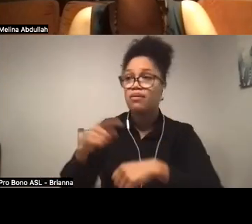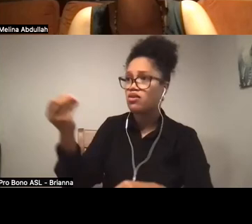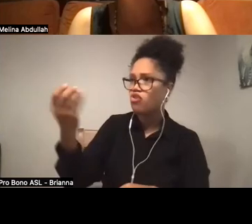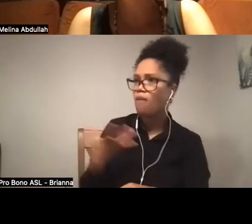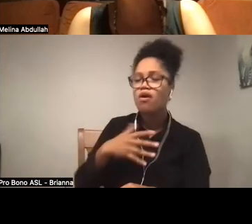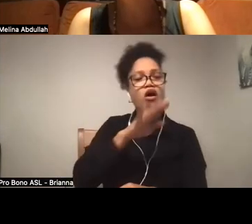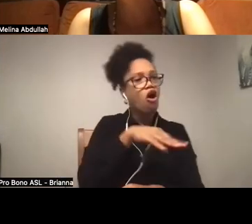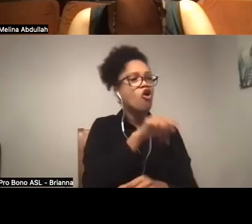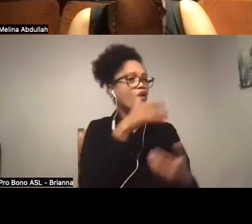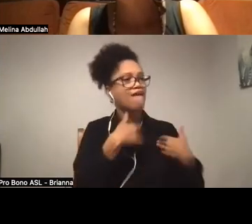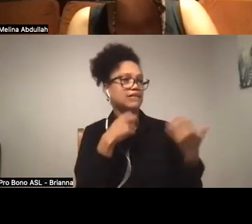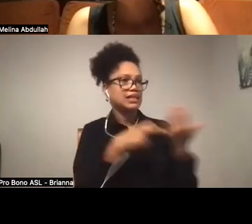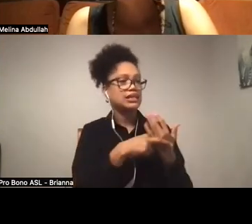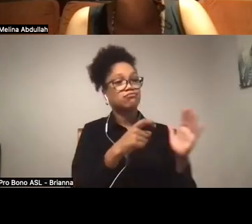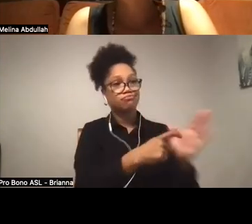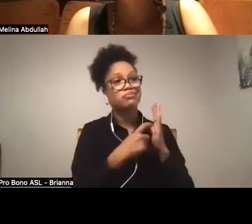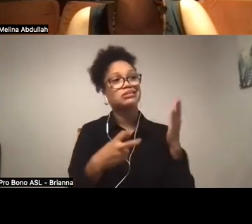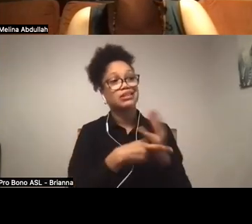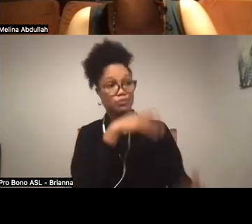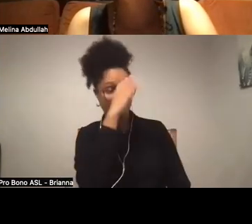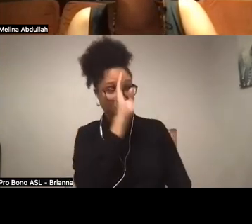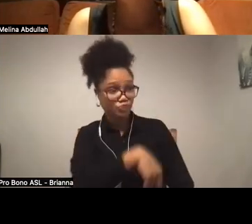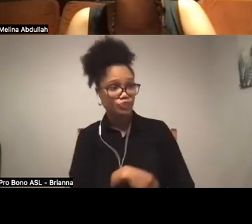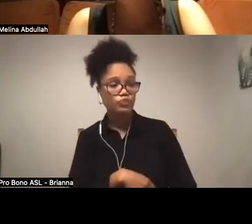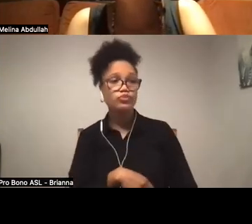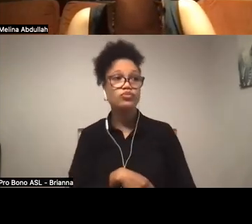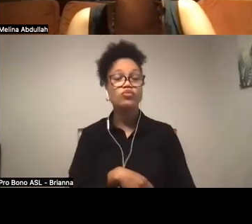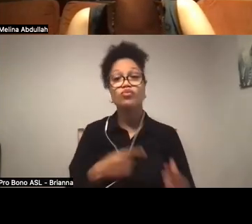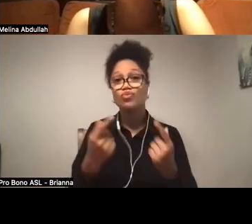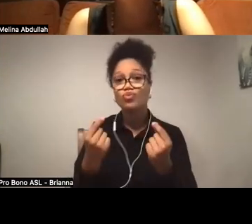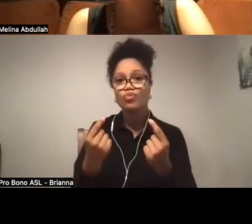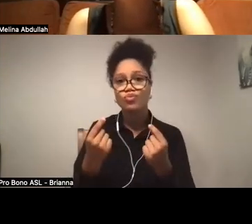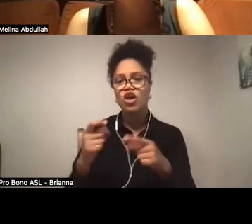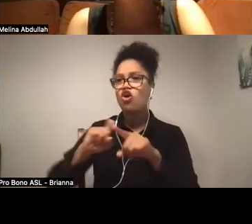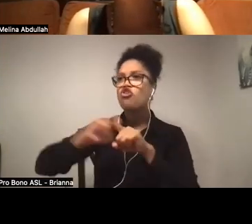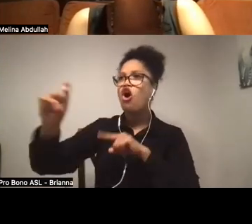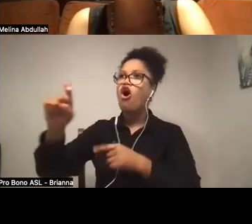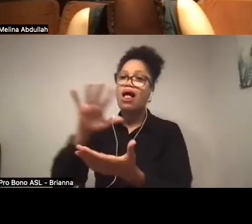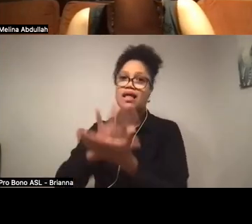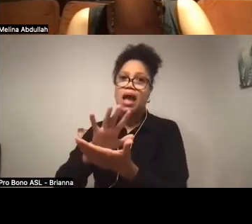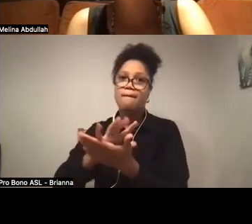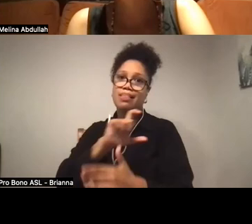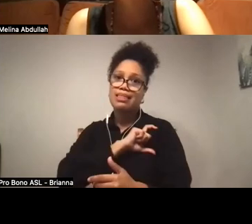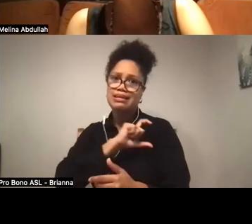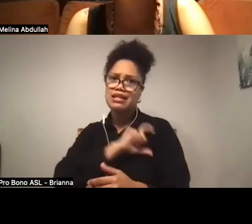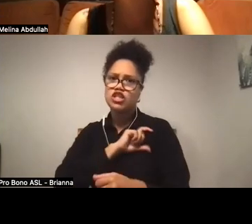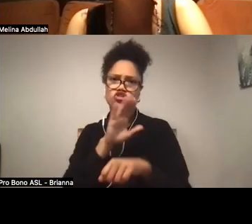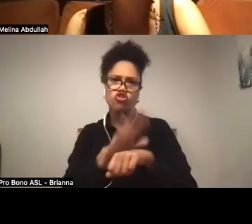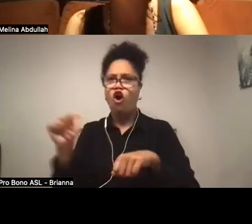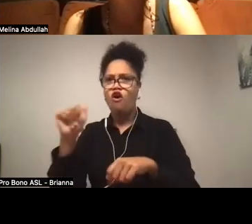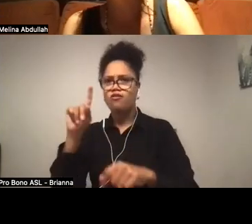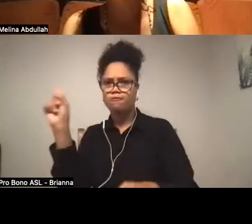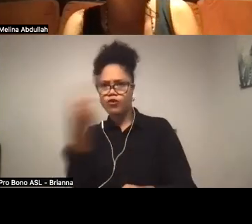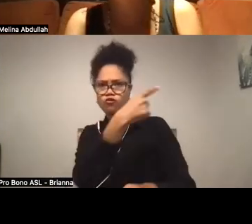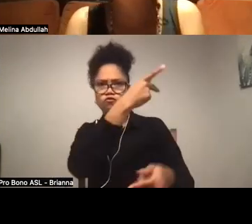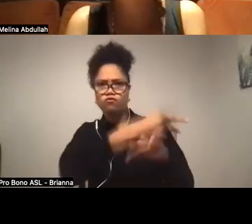didn't have a ticket, and proceeded to call campus police on me and my friend, who was another